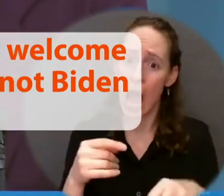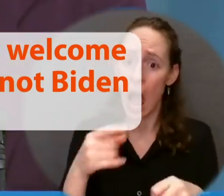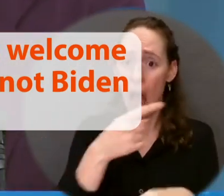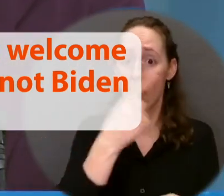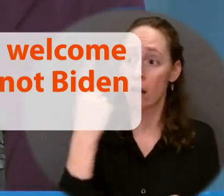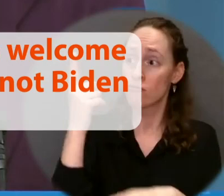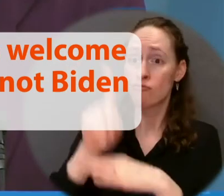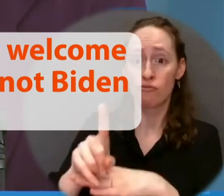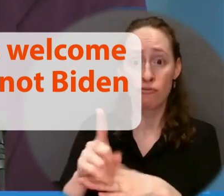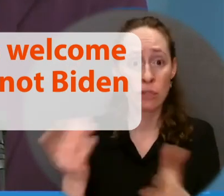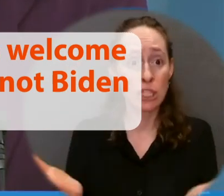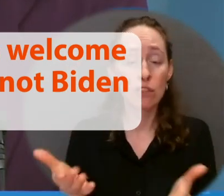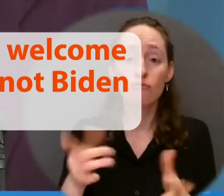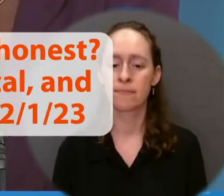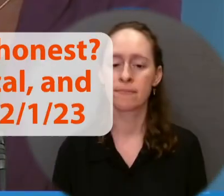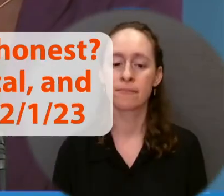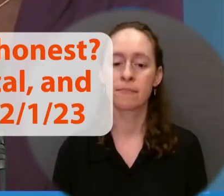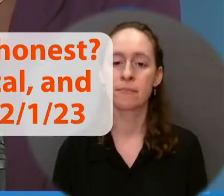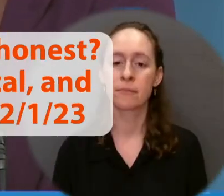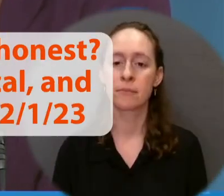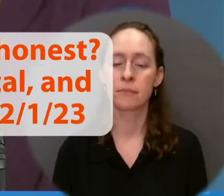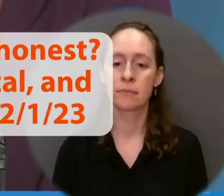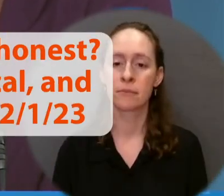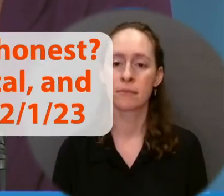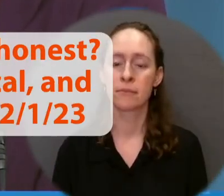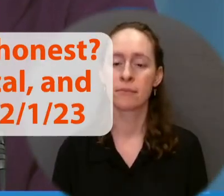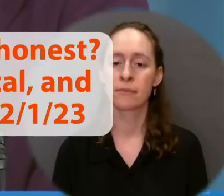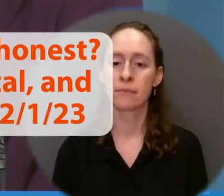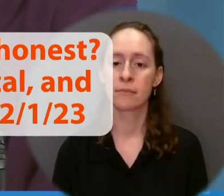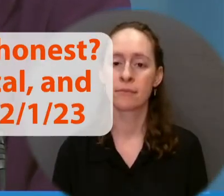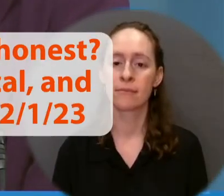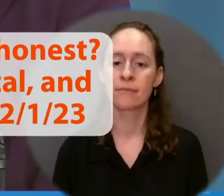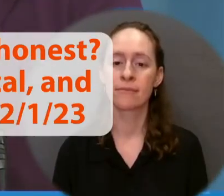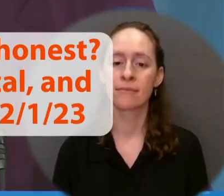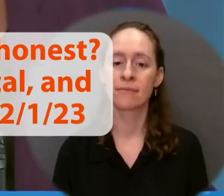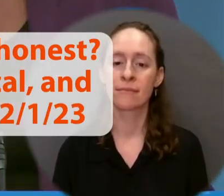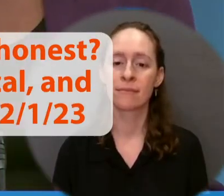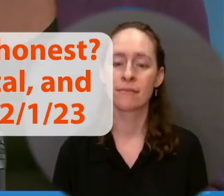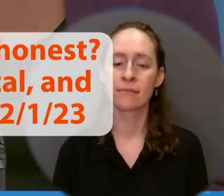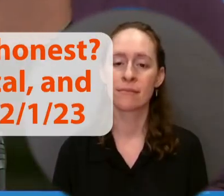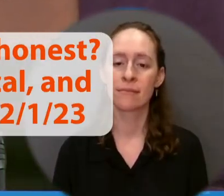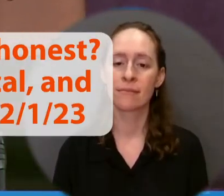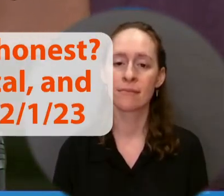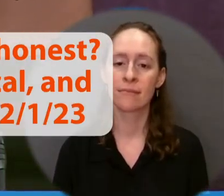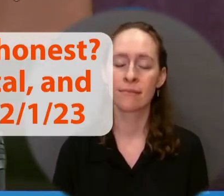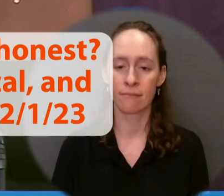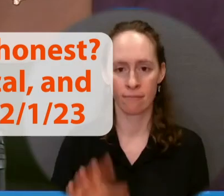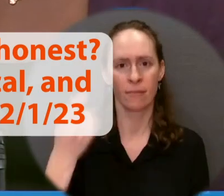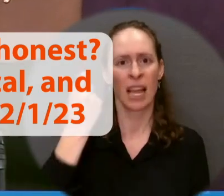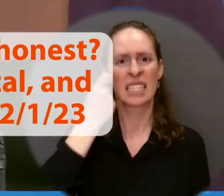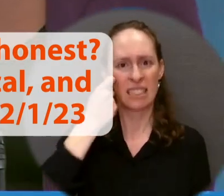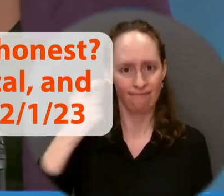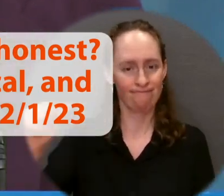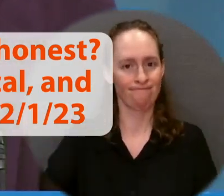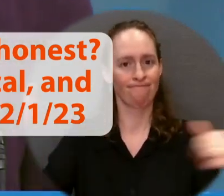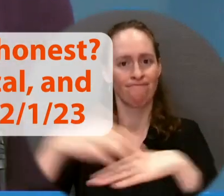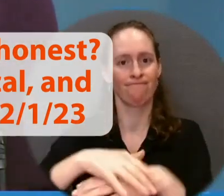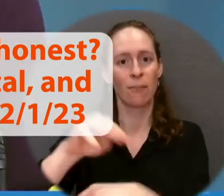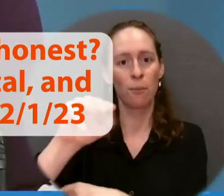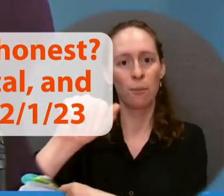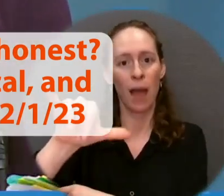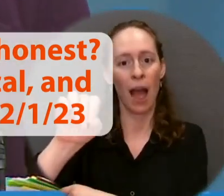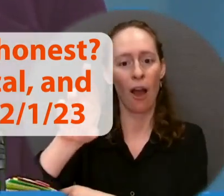if that is something that he wishes to do. Thanks, Karine. A couple weeks ago when the mayors were in town, the president said he looked forward to an honest debate with Republicans